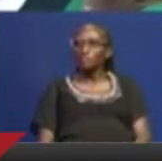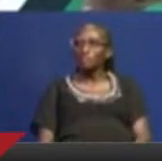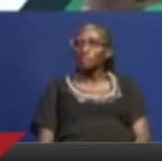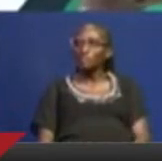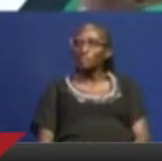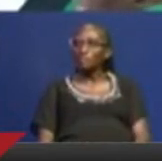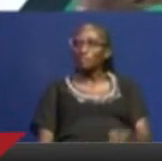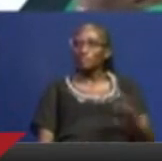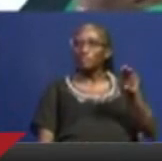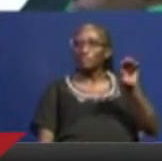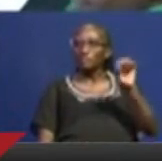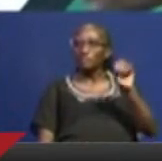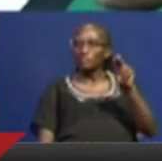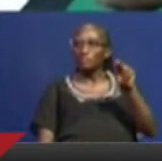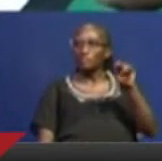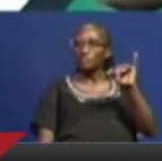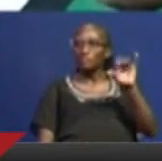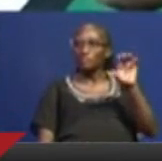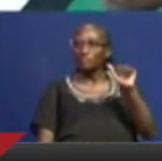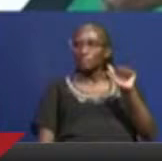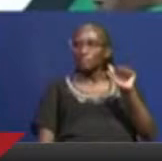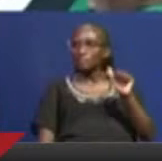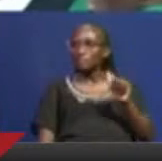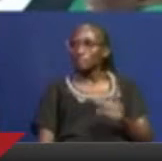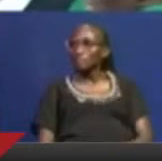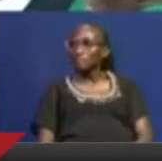Lamu Monica Mudhoni Marufu.